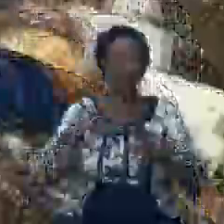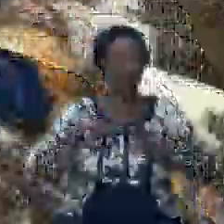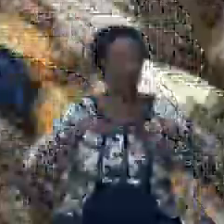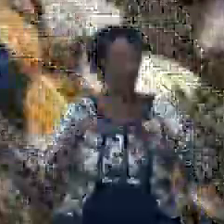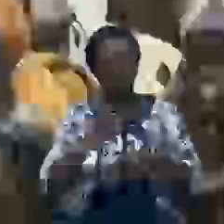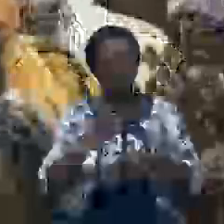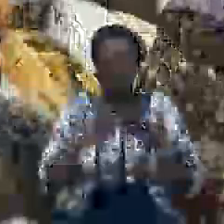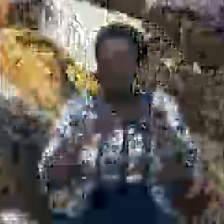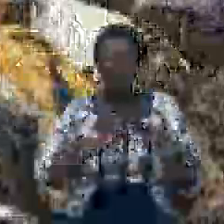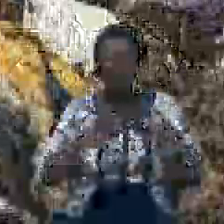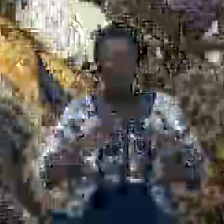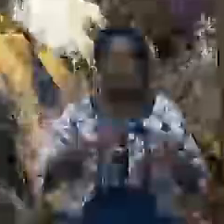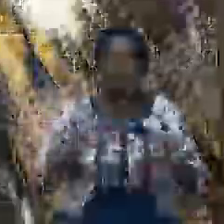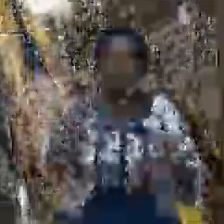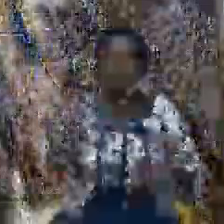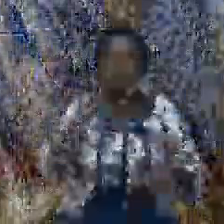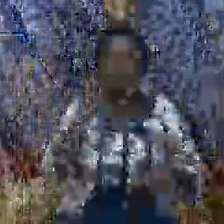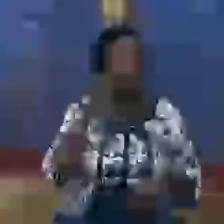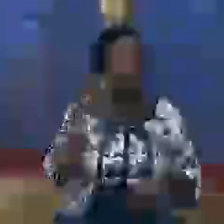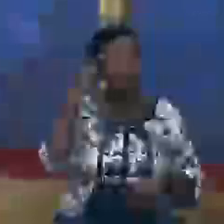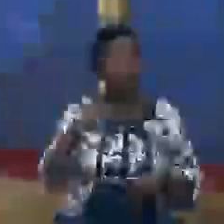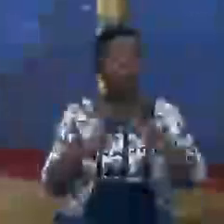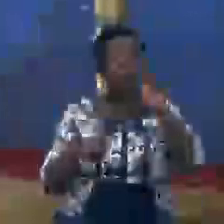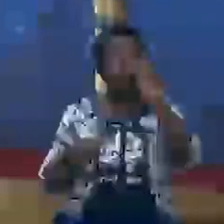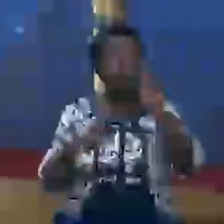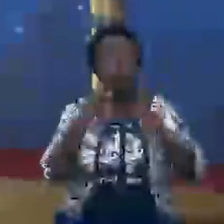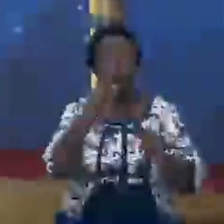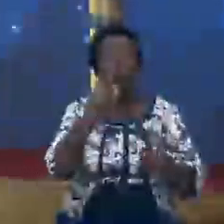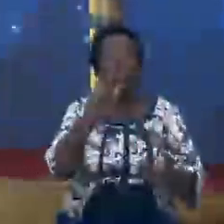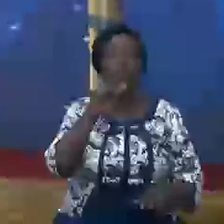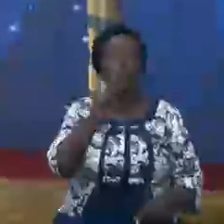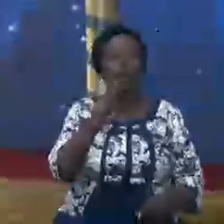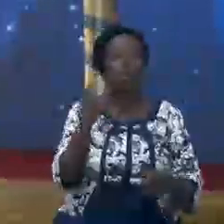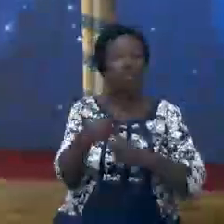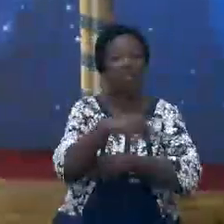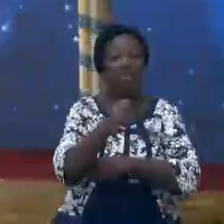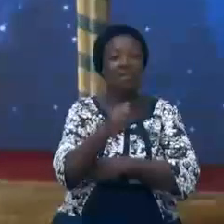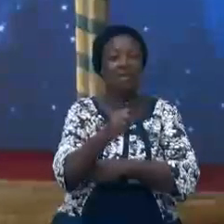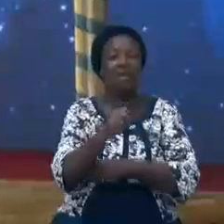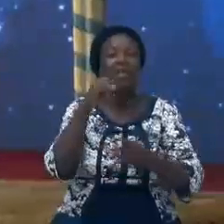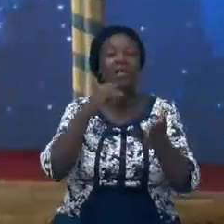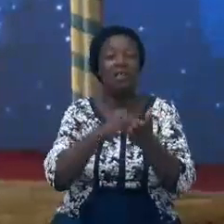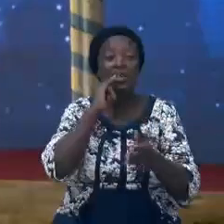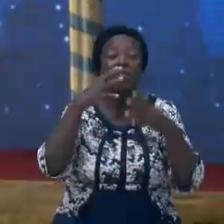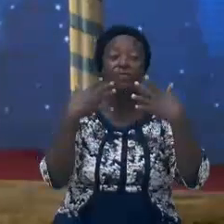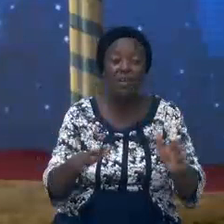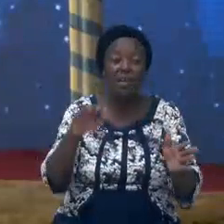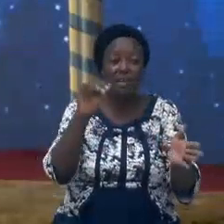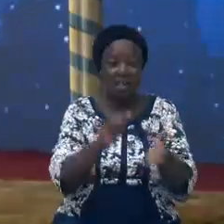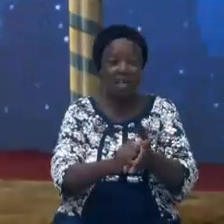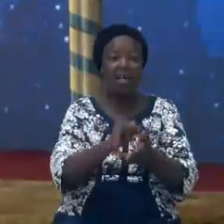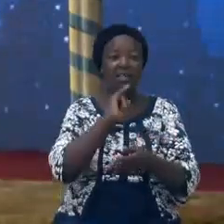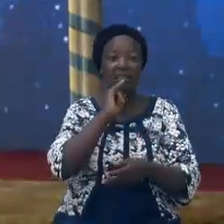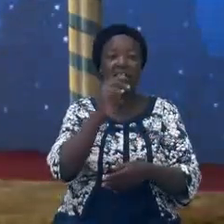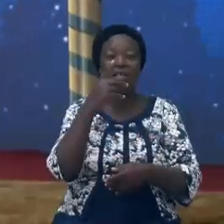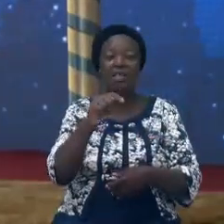be healed. And maybe I need to fast 21 days, 40 days. What for? It is finished.